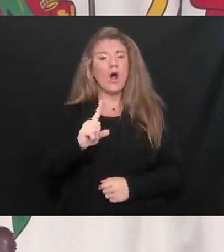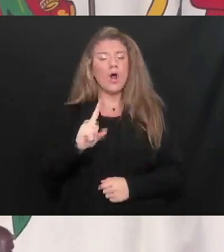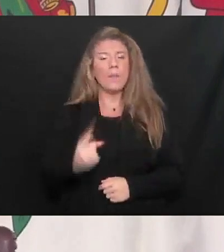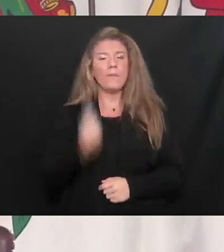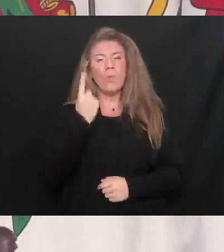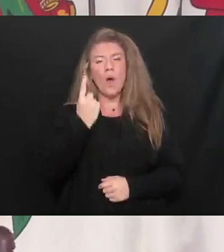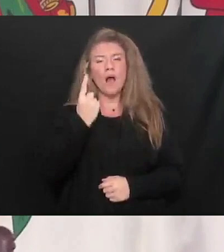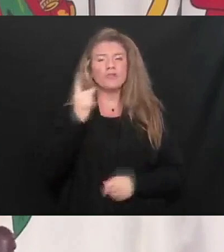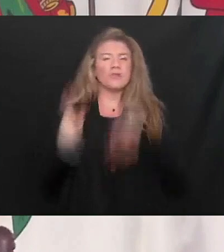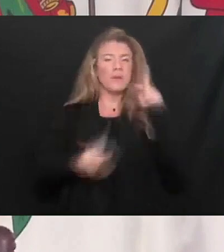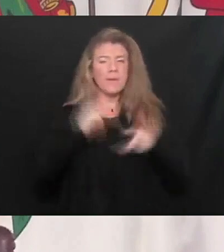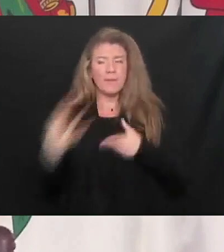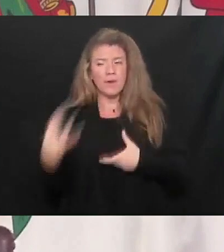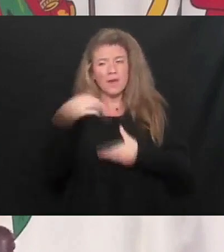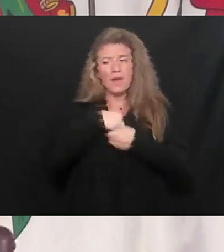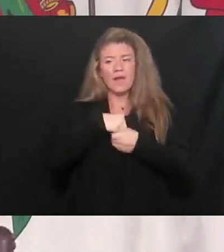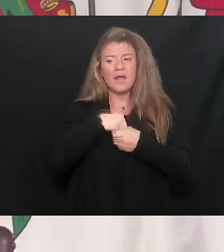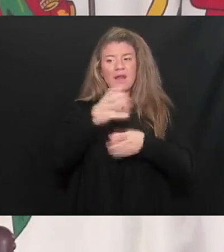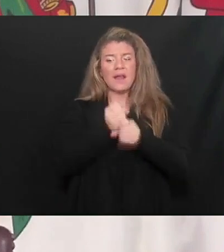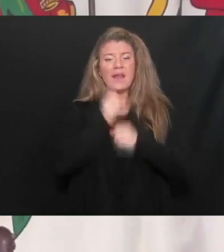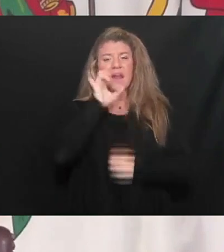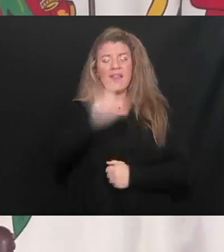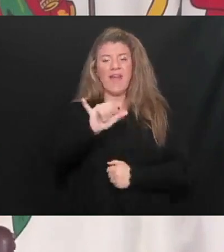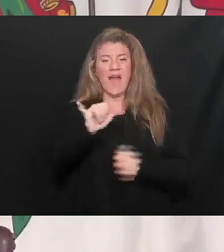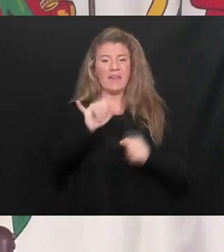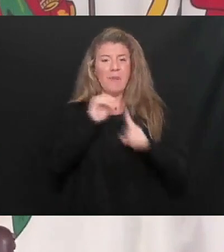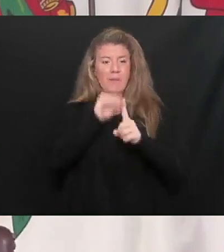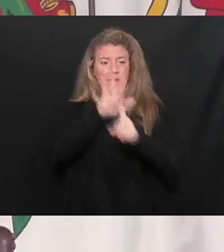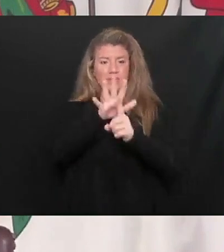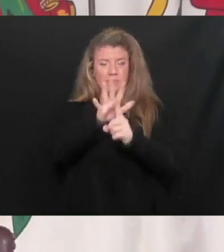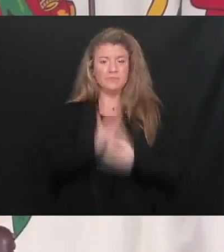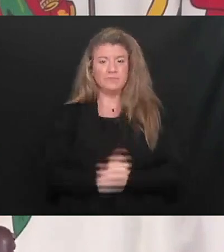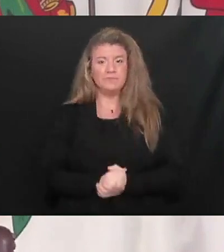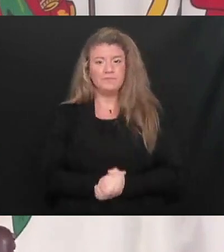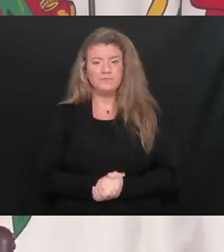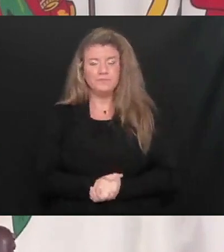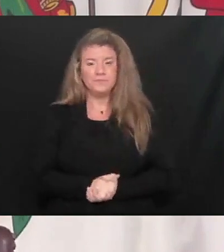that are getting this of that state's population.